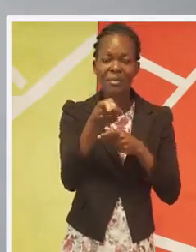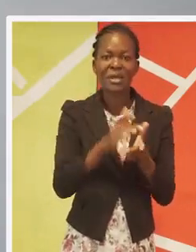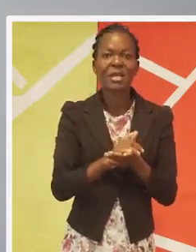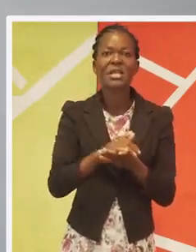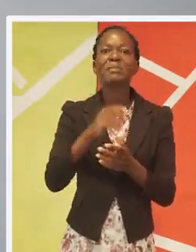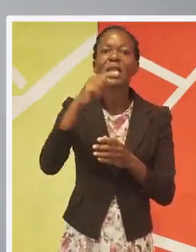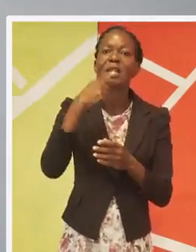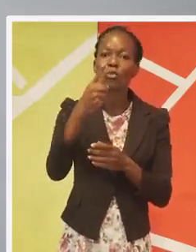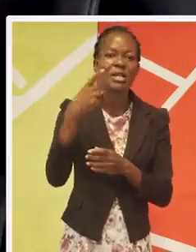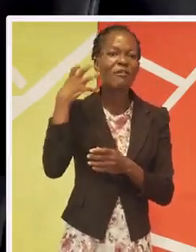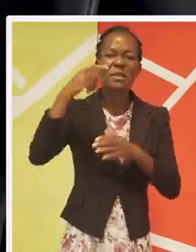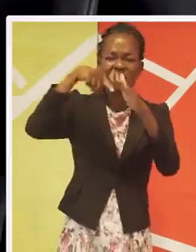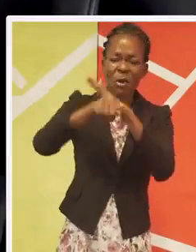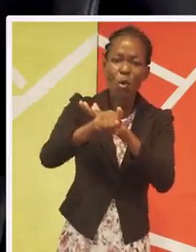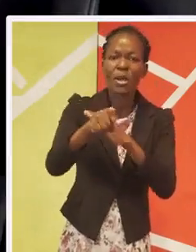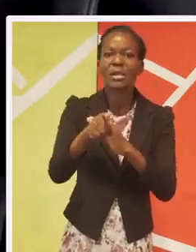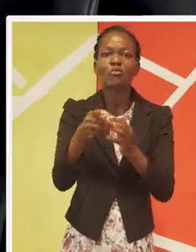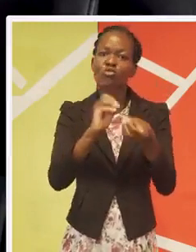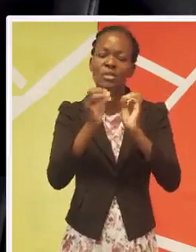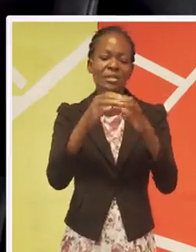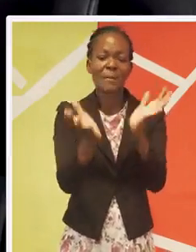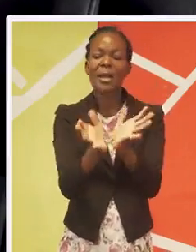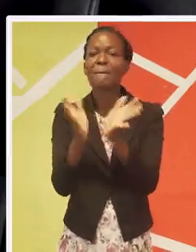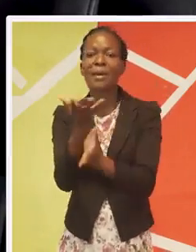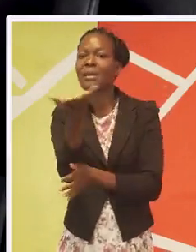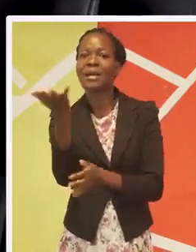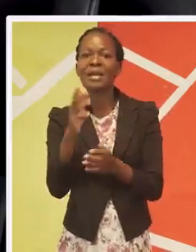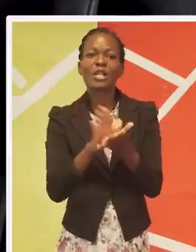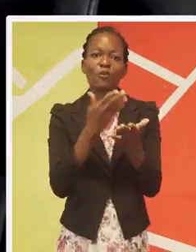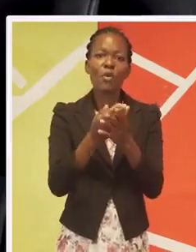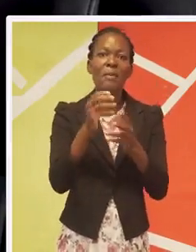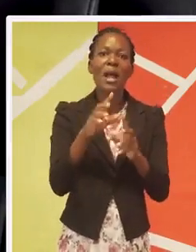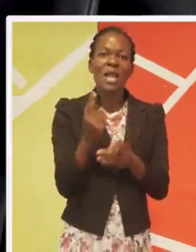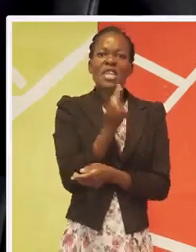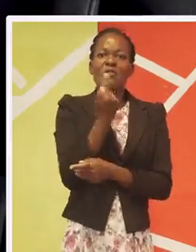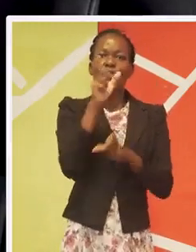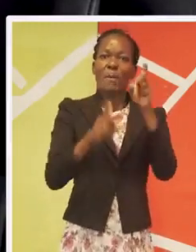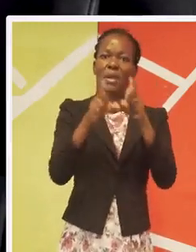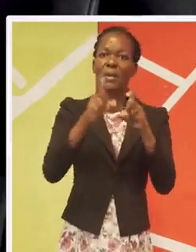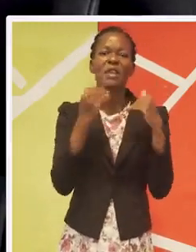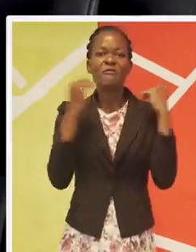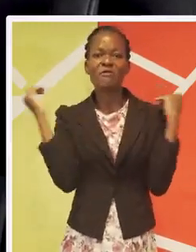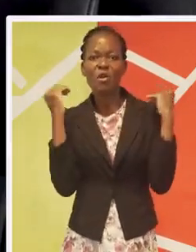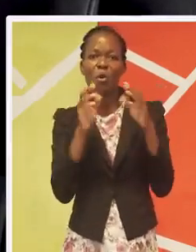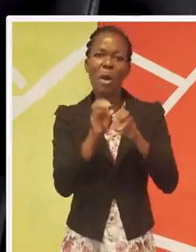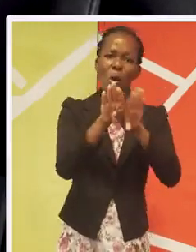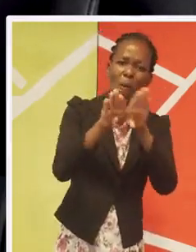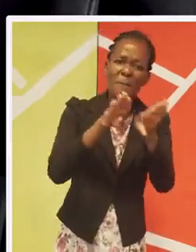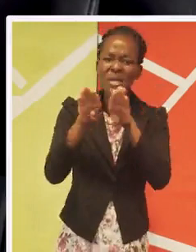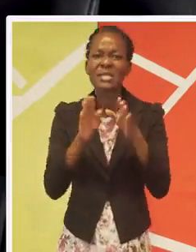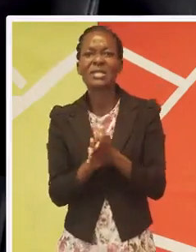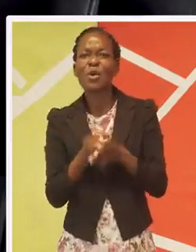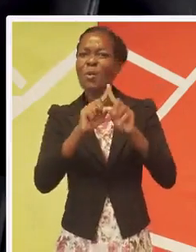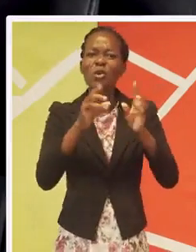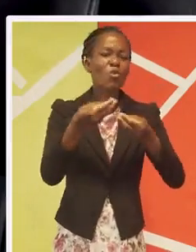existing economic problems. In order to reverse the catastrophes, then individuals should be able to compete freely and